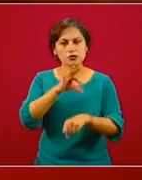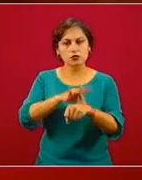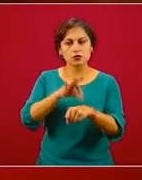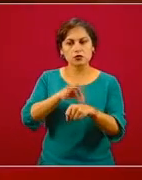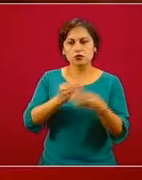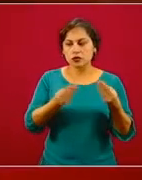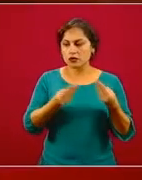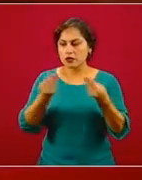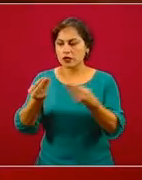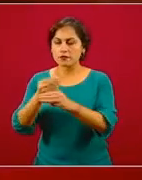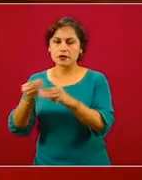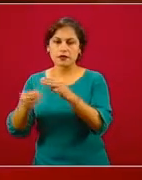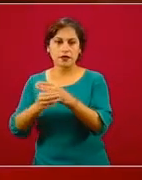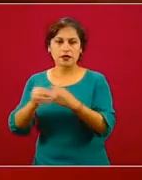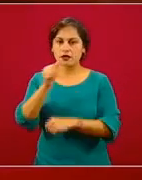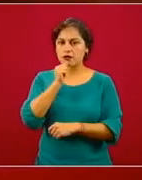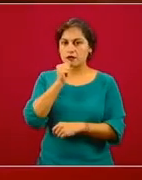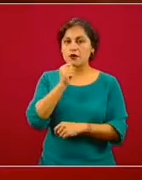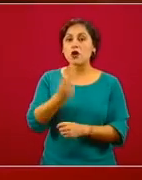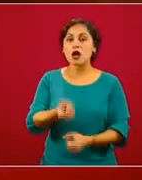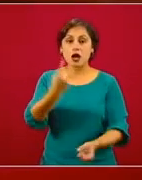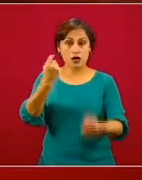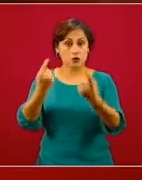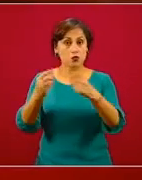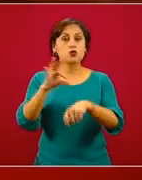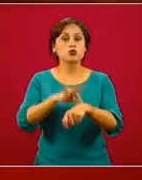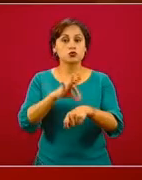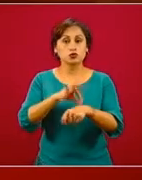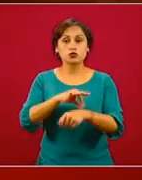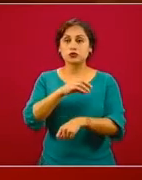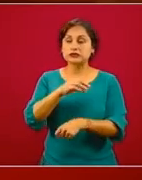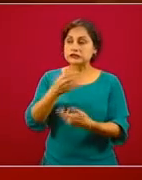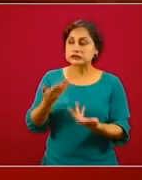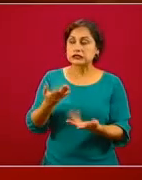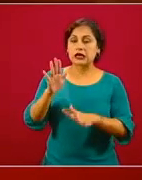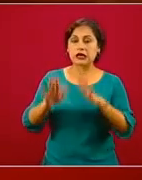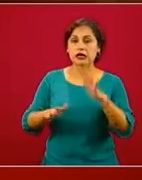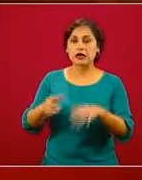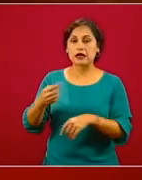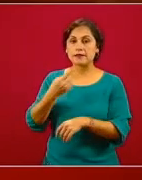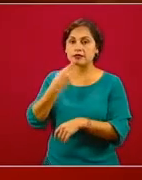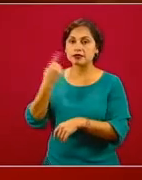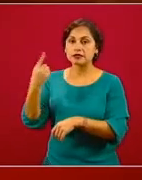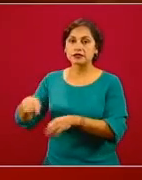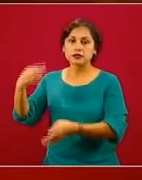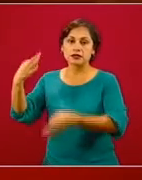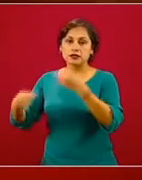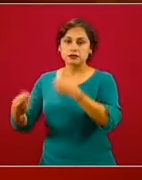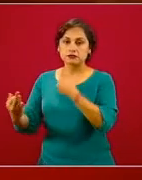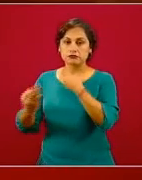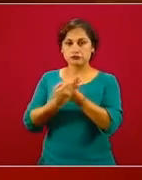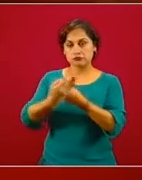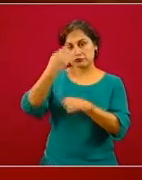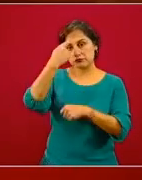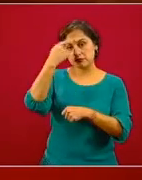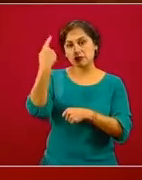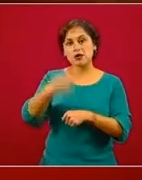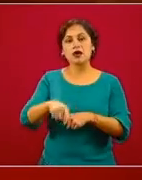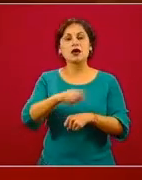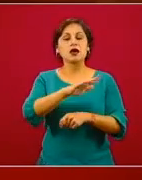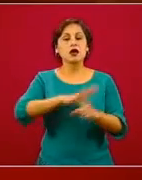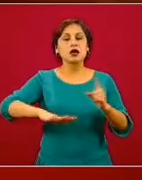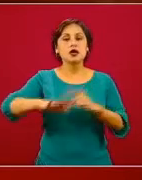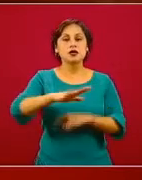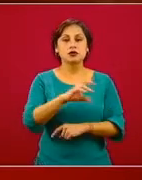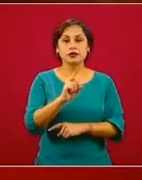elements that are impairing the different doctors across the country from receiving